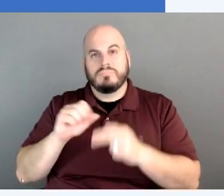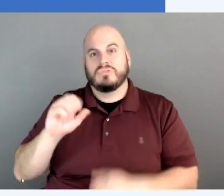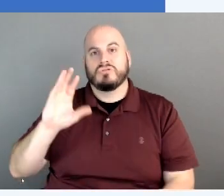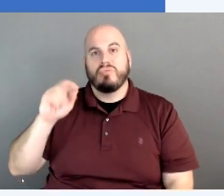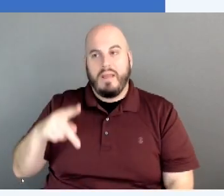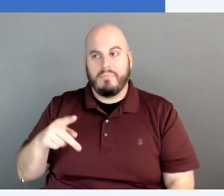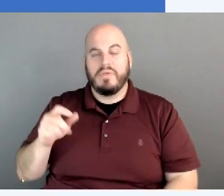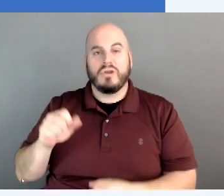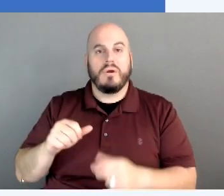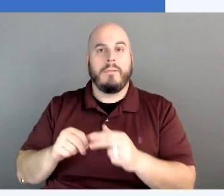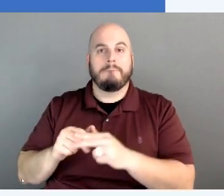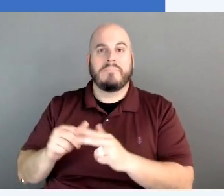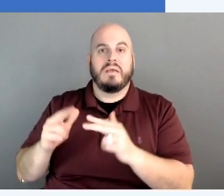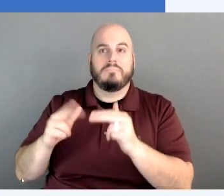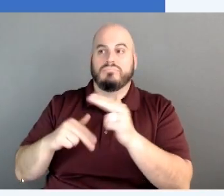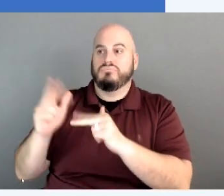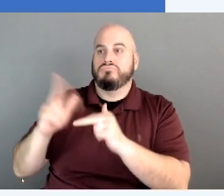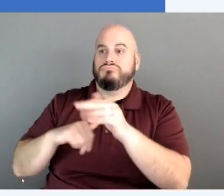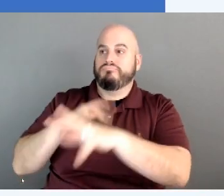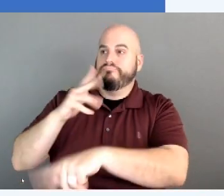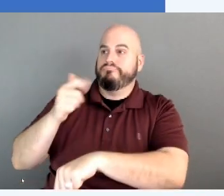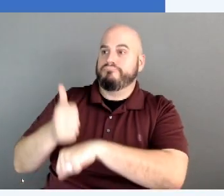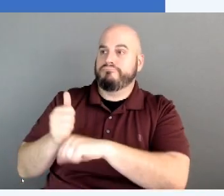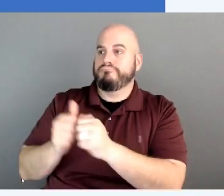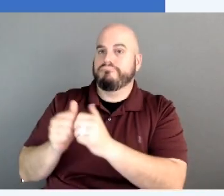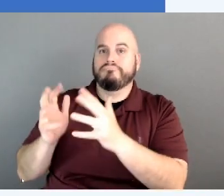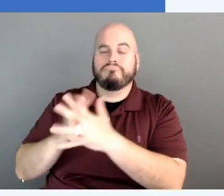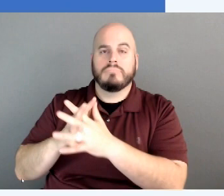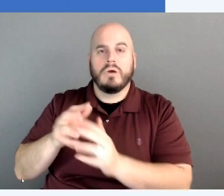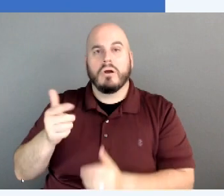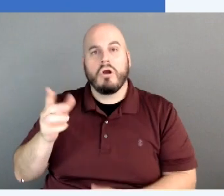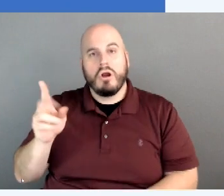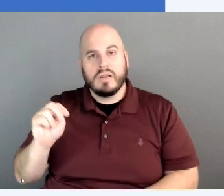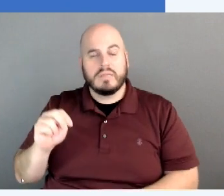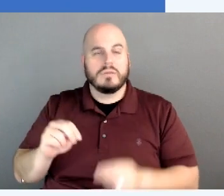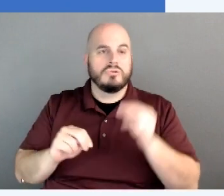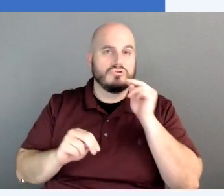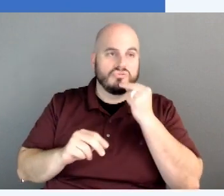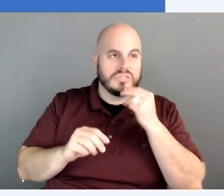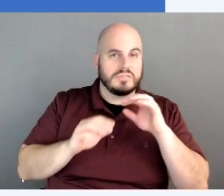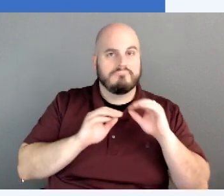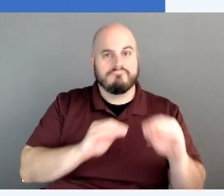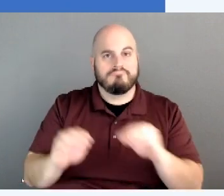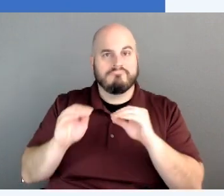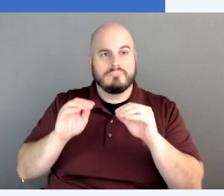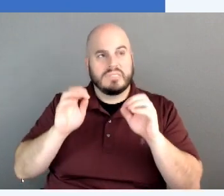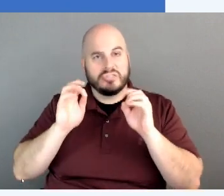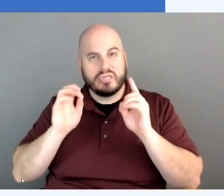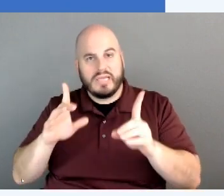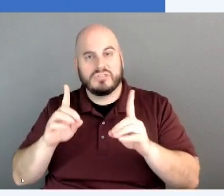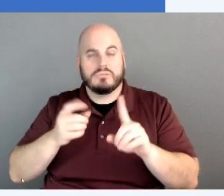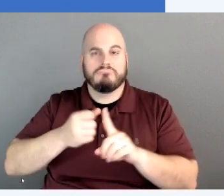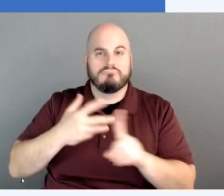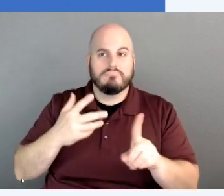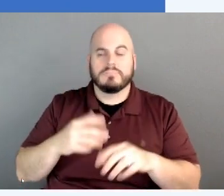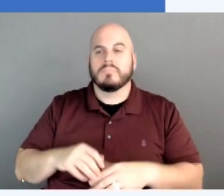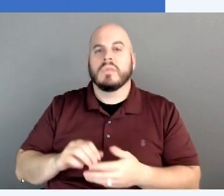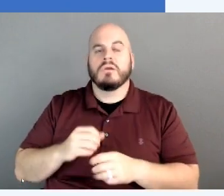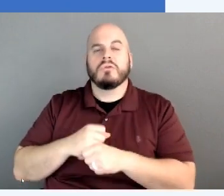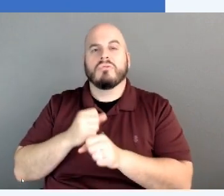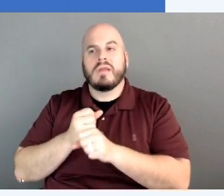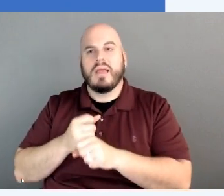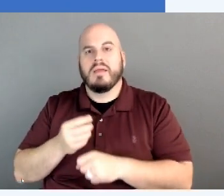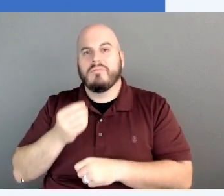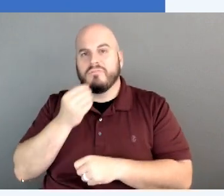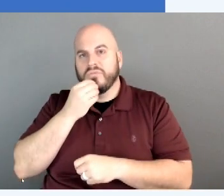and then start with education on nutrition and gardening as well, right? So to increase that food sovereignty, right? Not just access to food, but